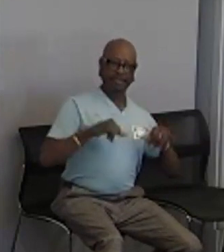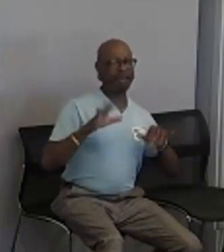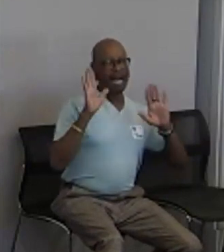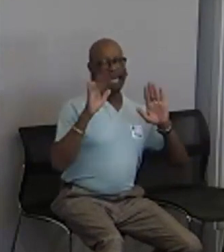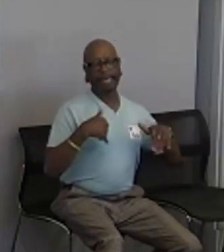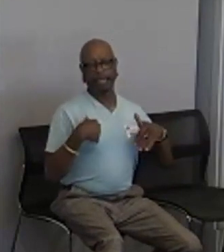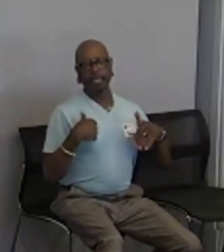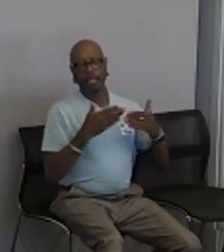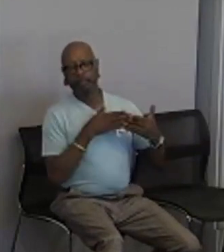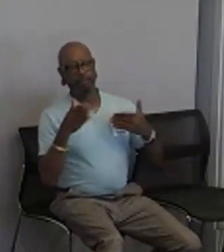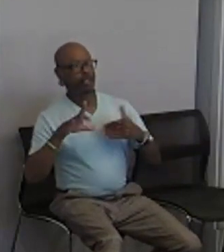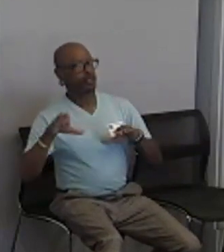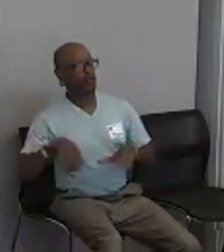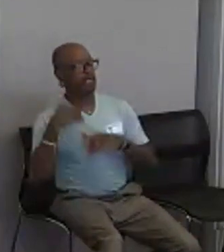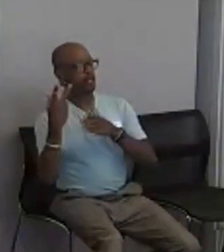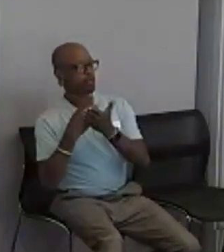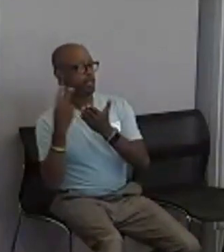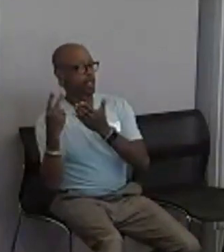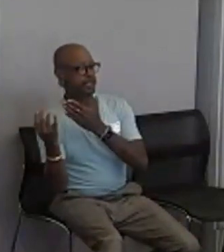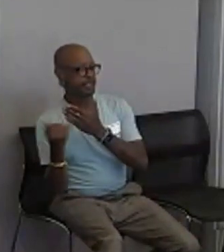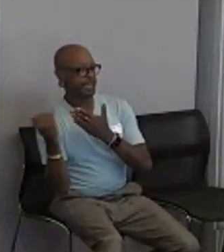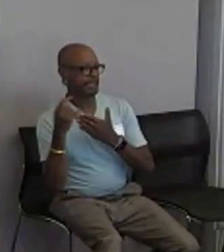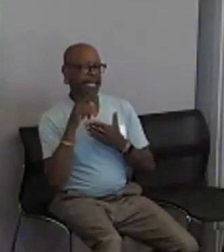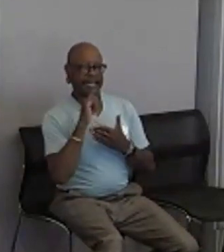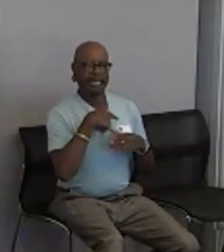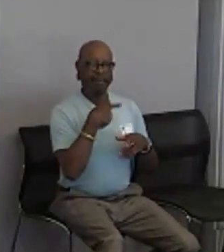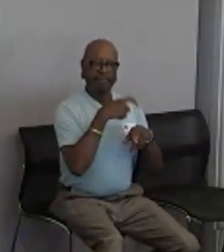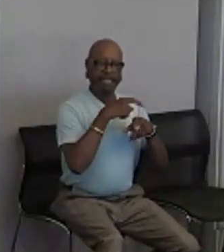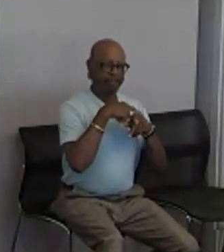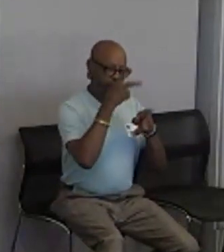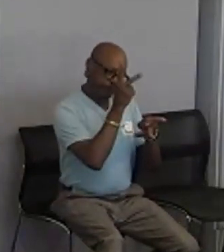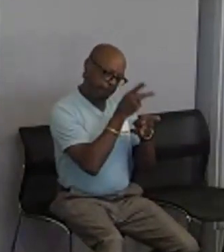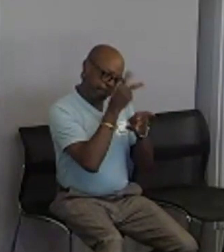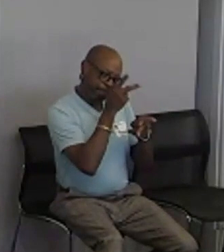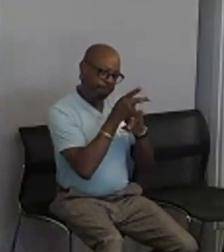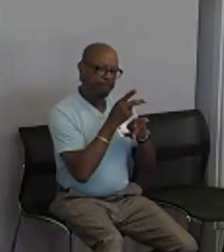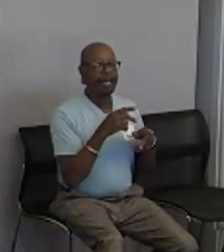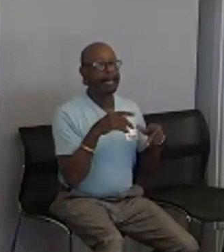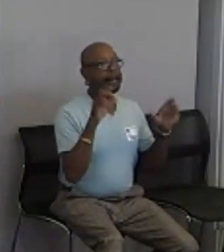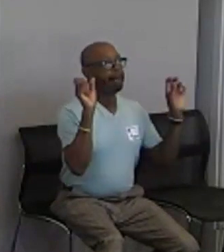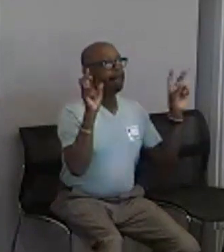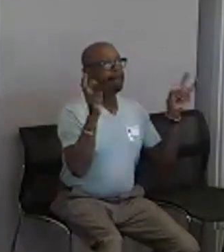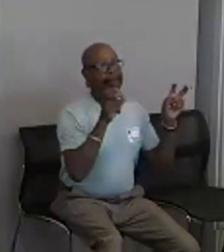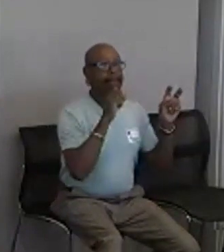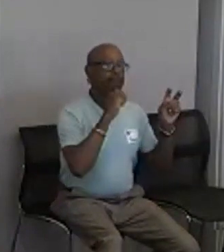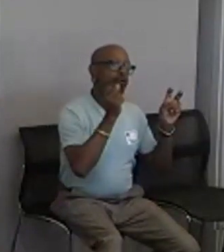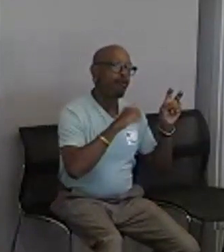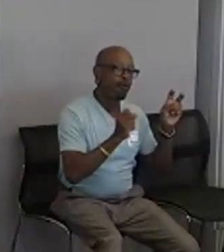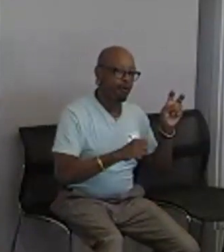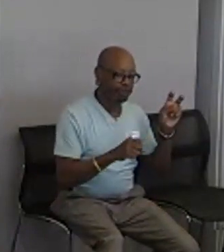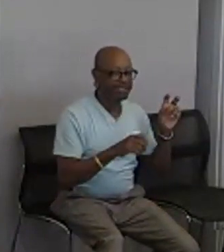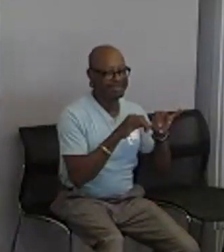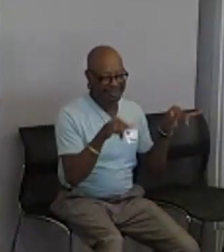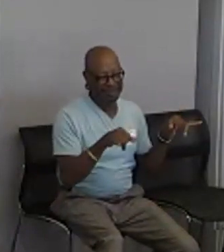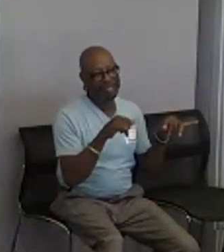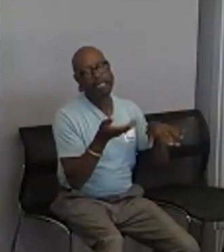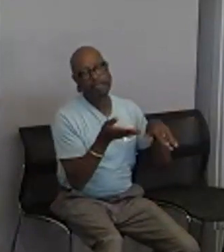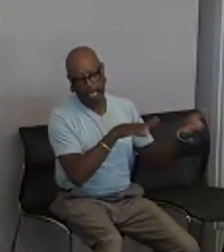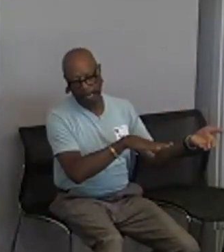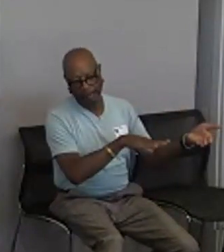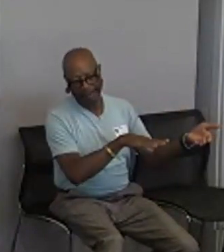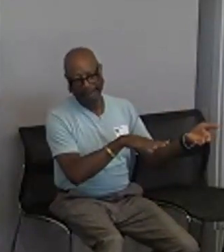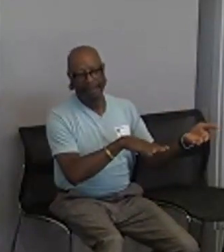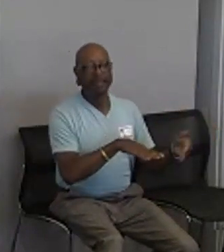other projects. I didn't have time to maintain an antique system. TMAP died. And